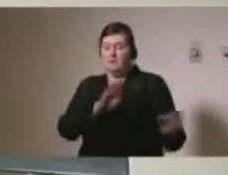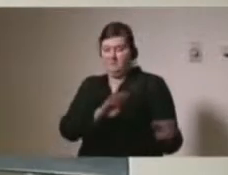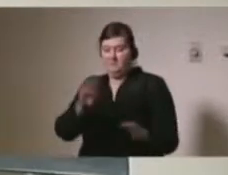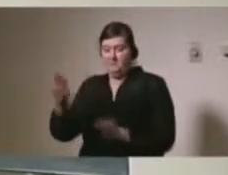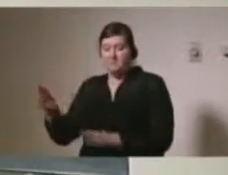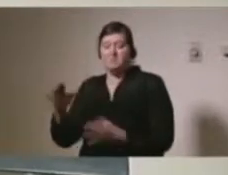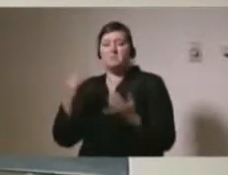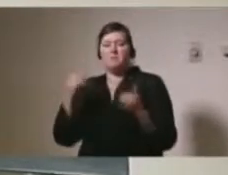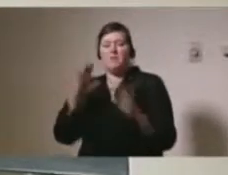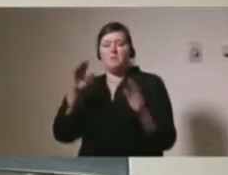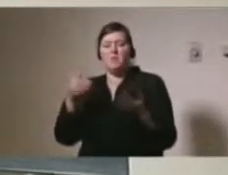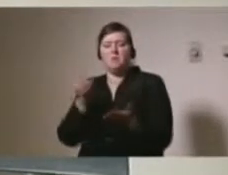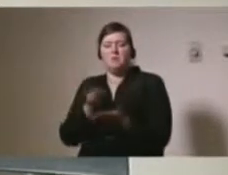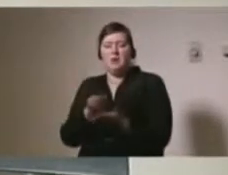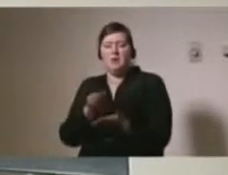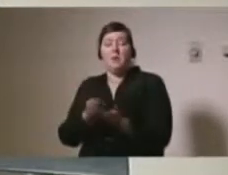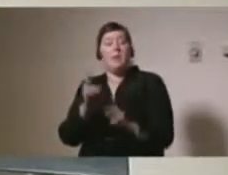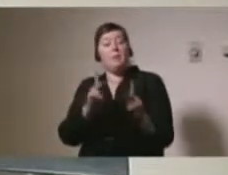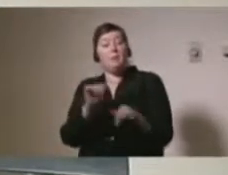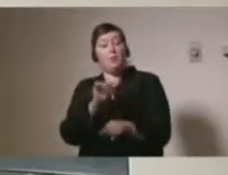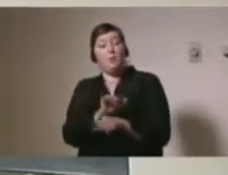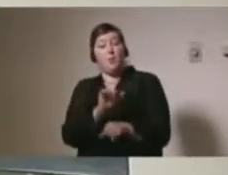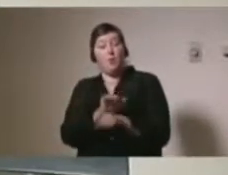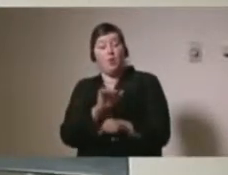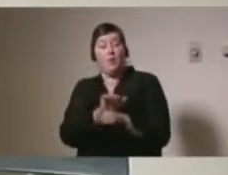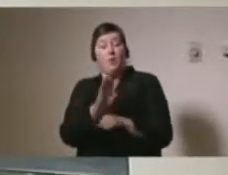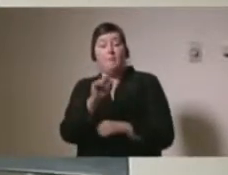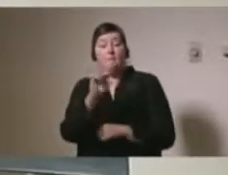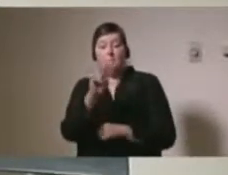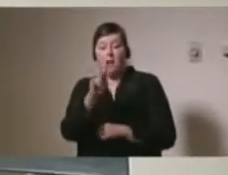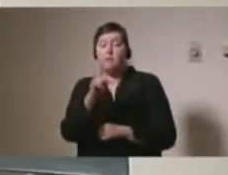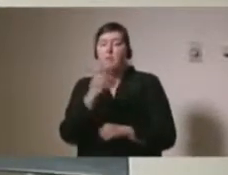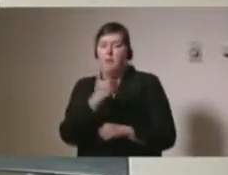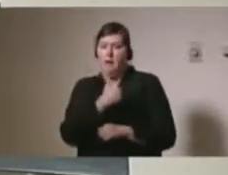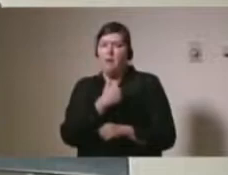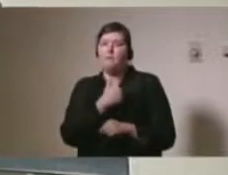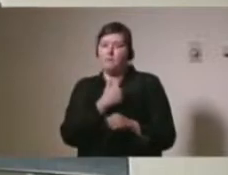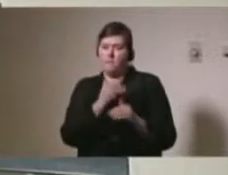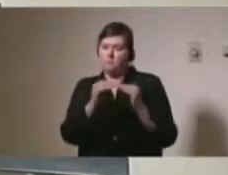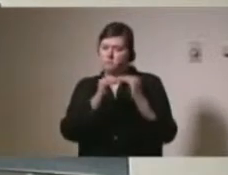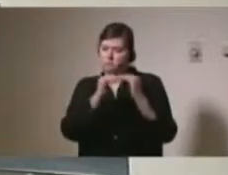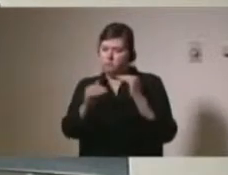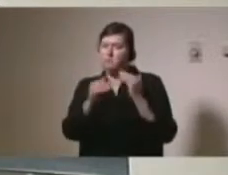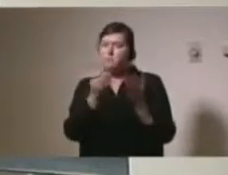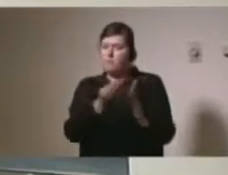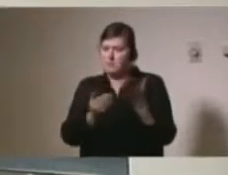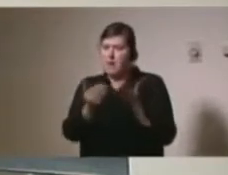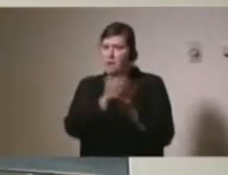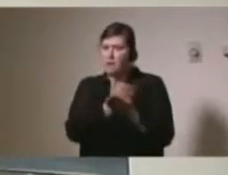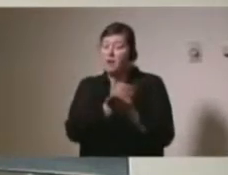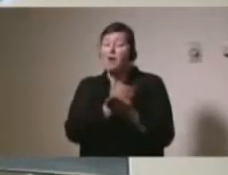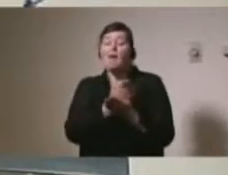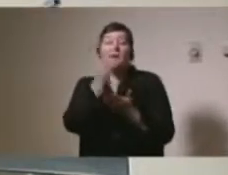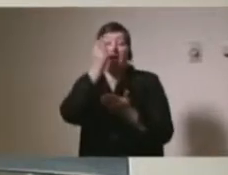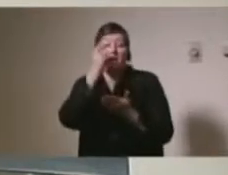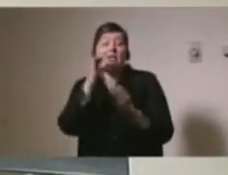people who work in the commercial bank have fixed salaries, but they get commissions.